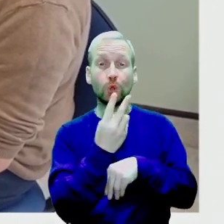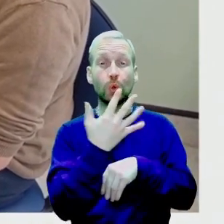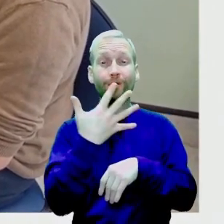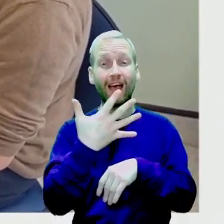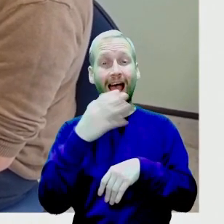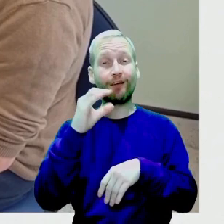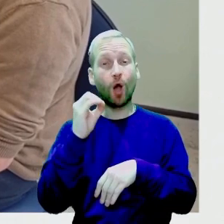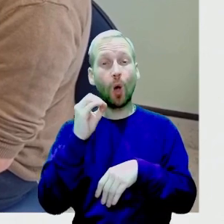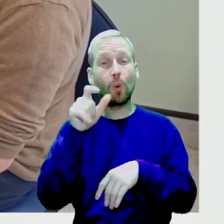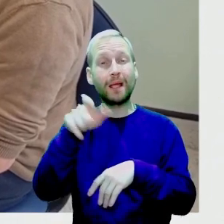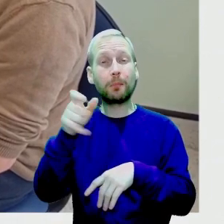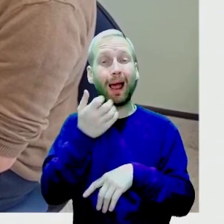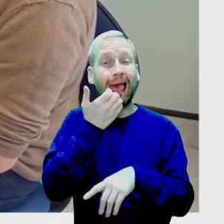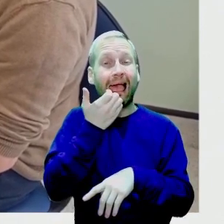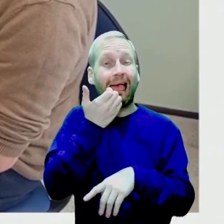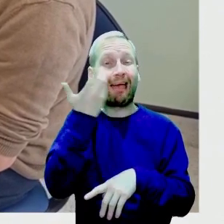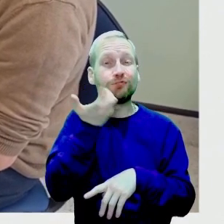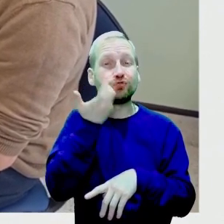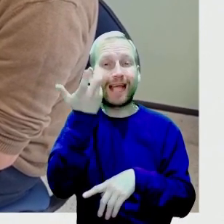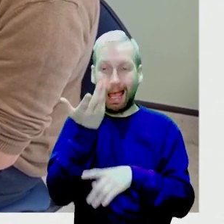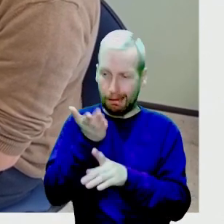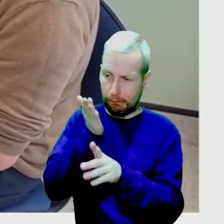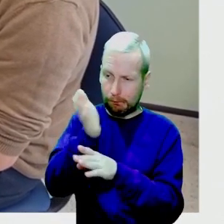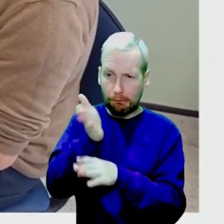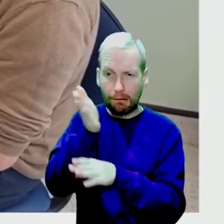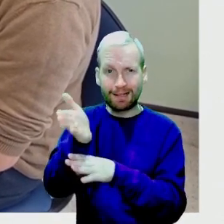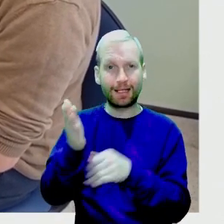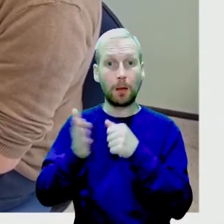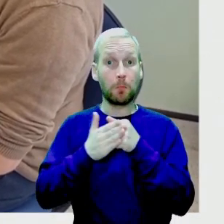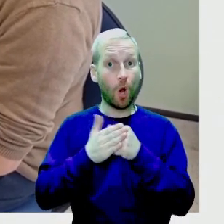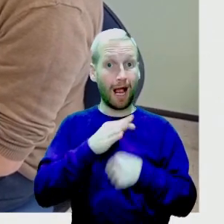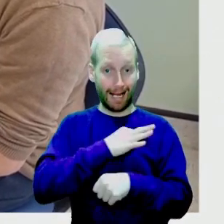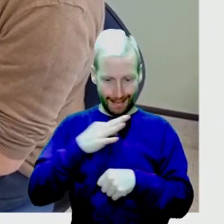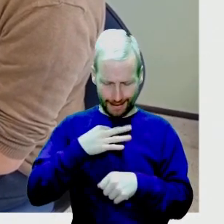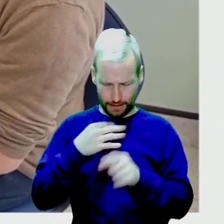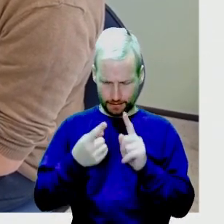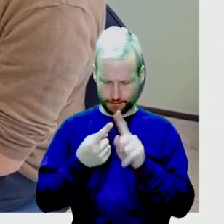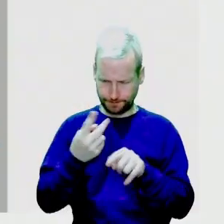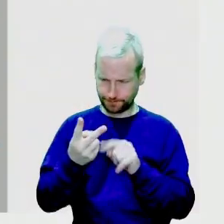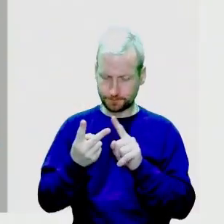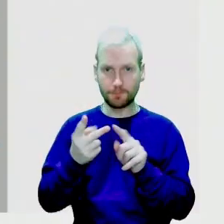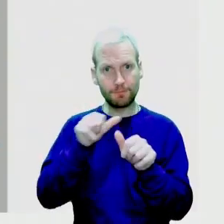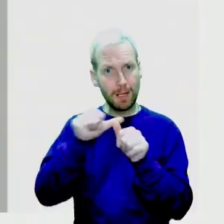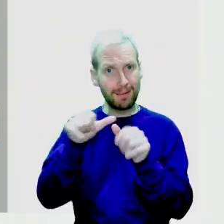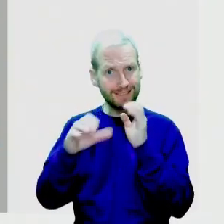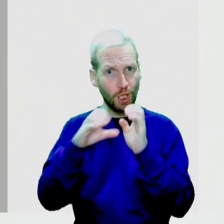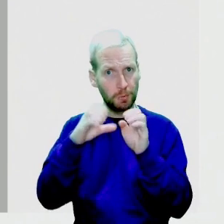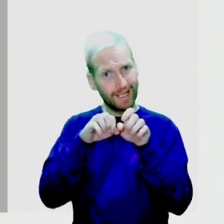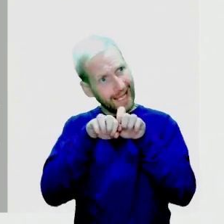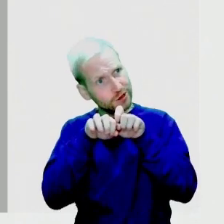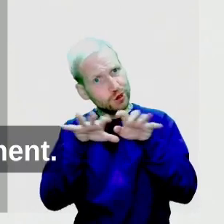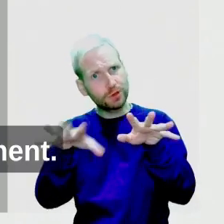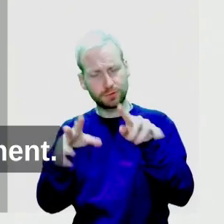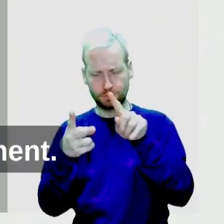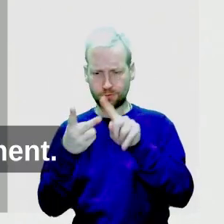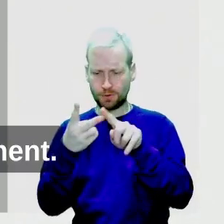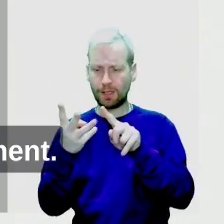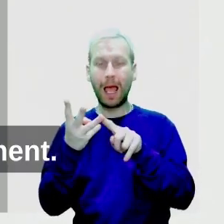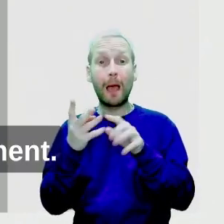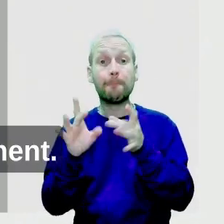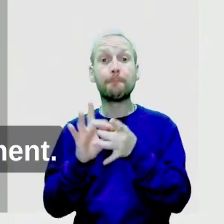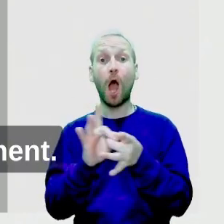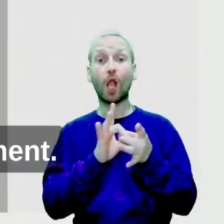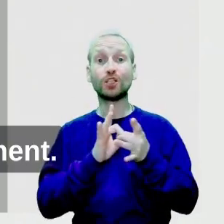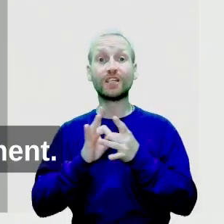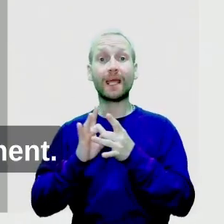people a day use it, and we discovered a need for more clinics, better communication about its work, and improved partnerships with GPs to